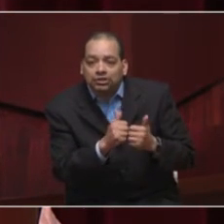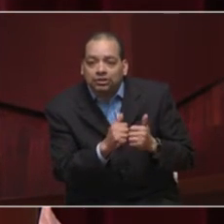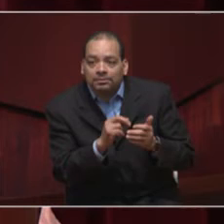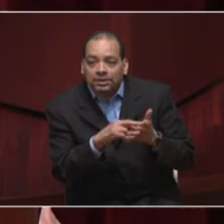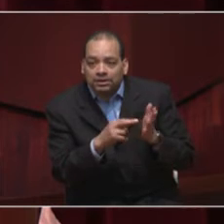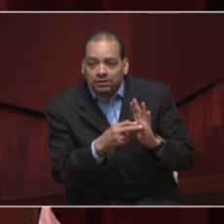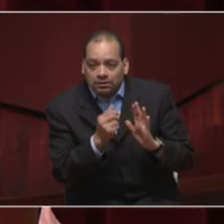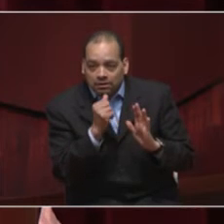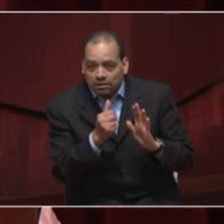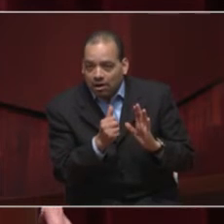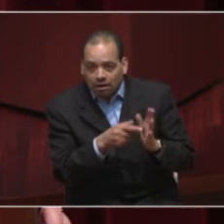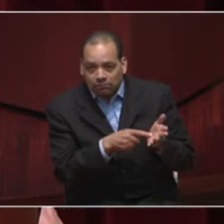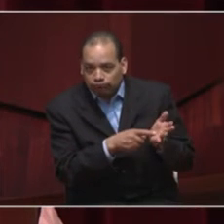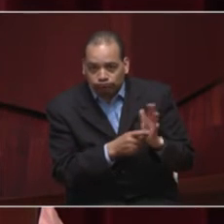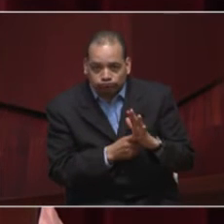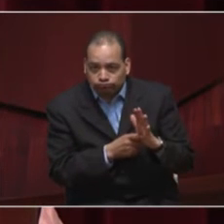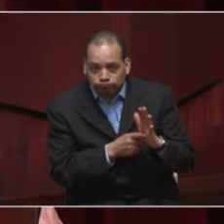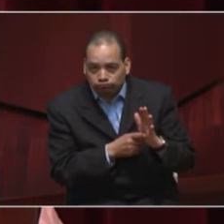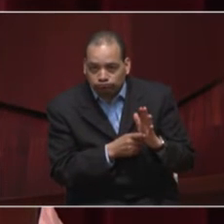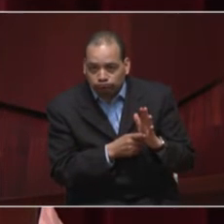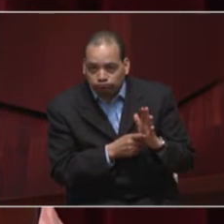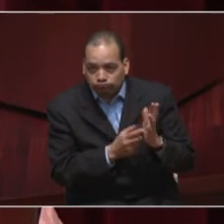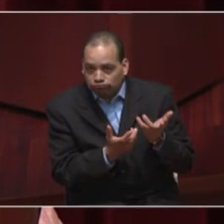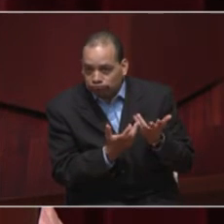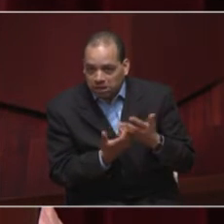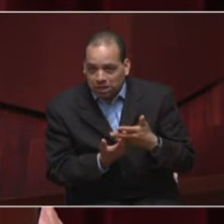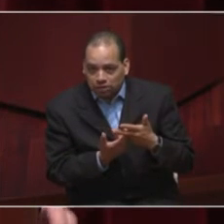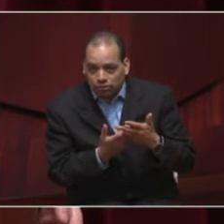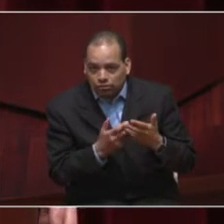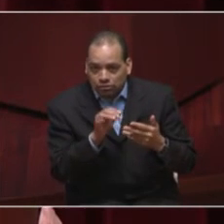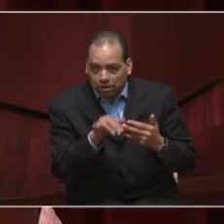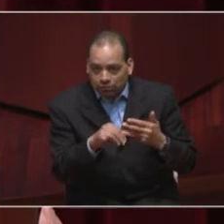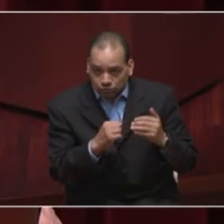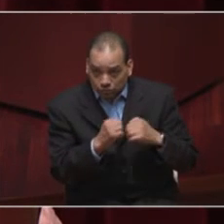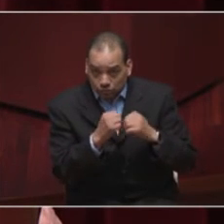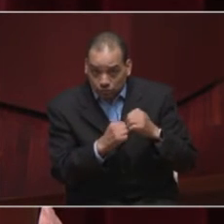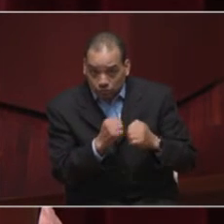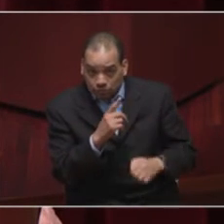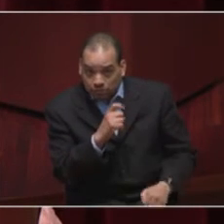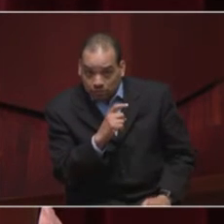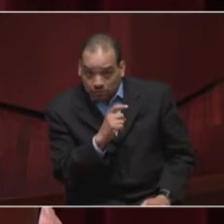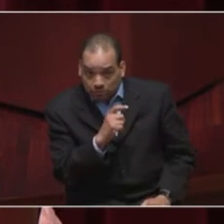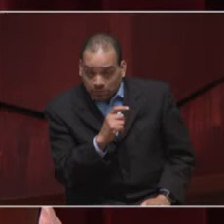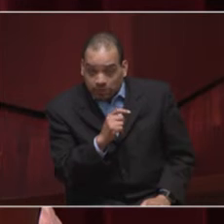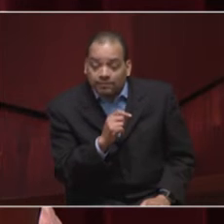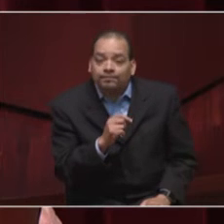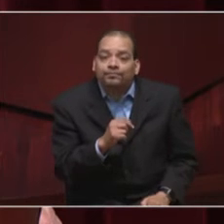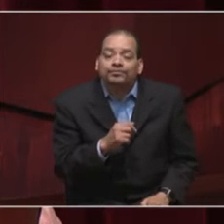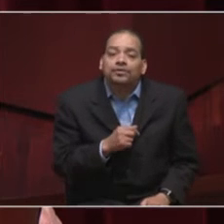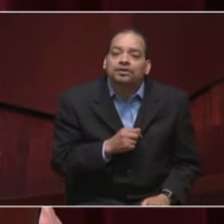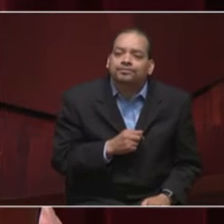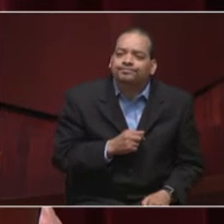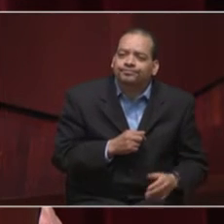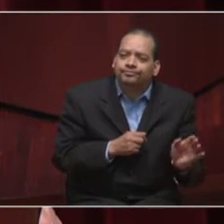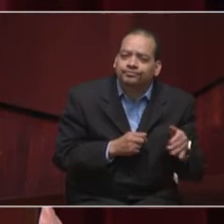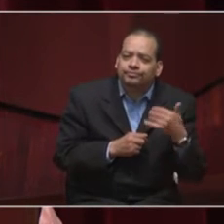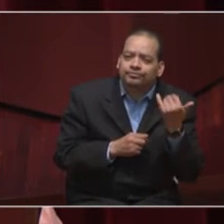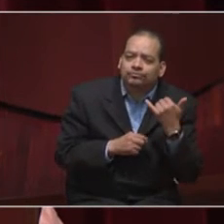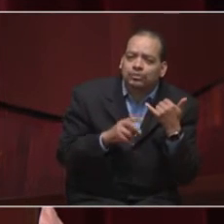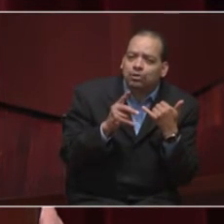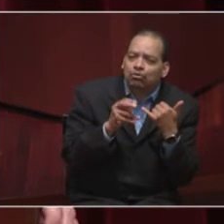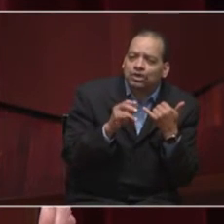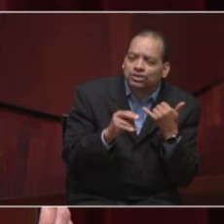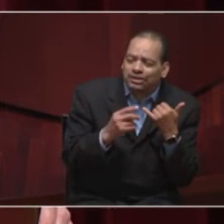that structure. Is that correct? Yeah, Preston, you don't have any that they're required to go into that structure.